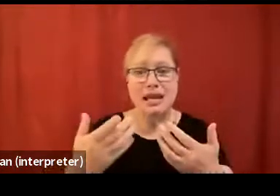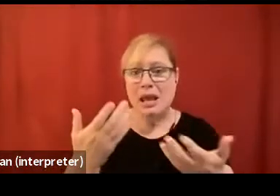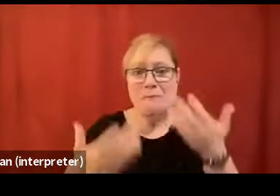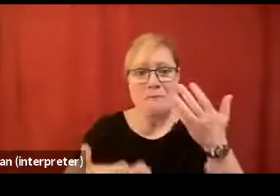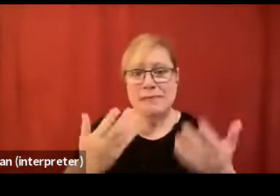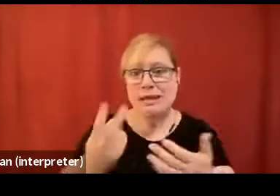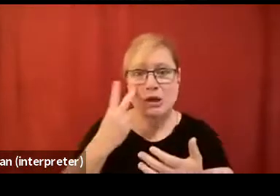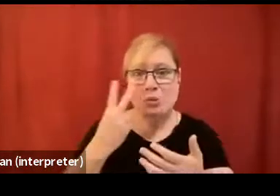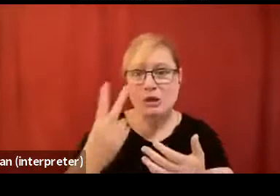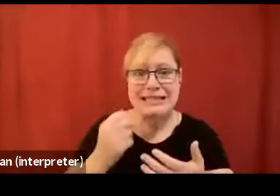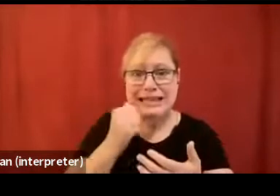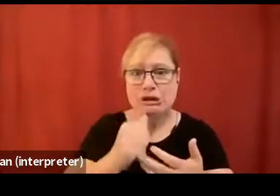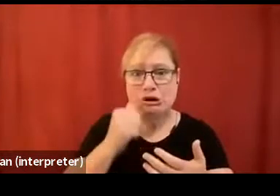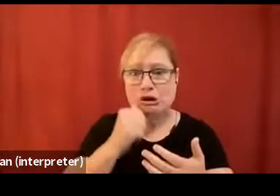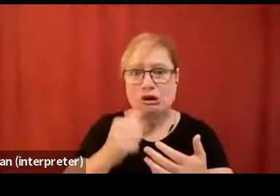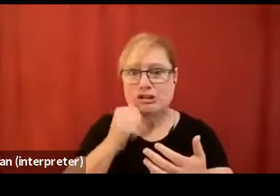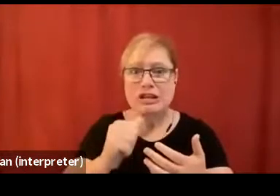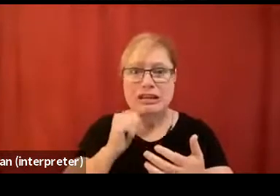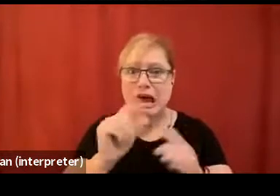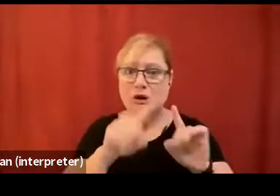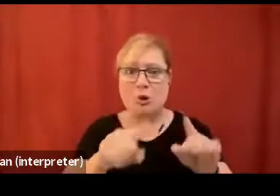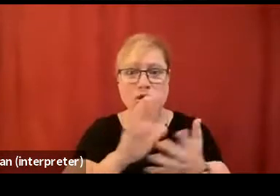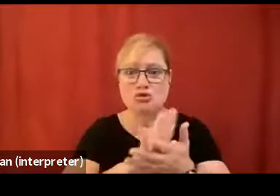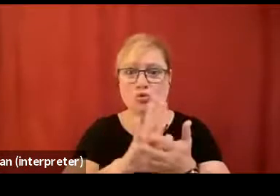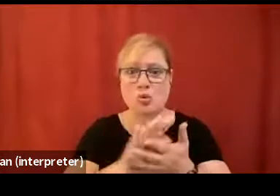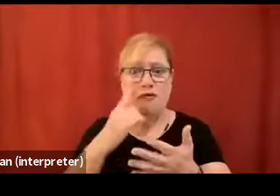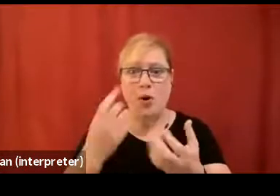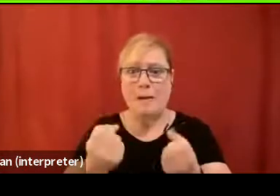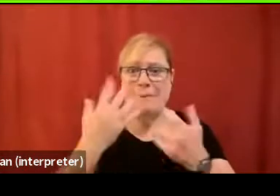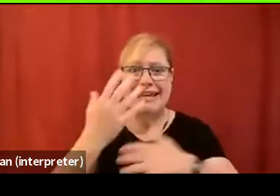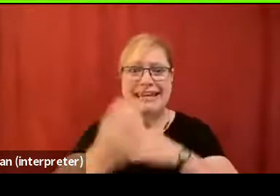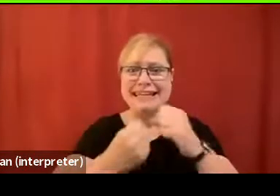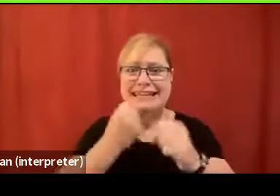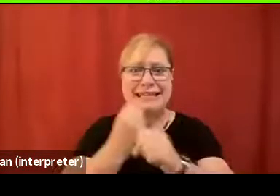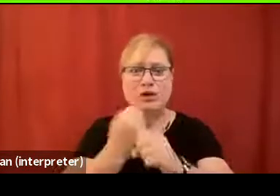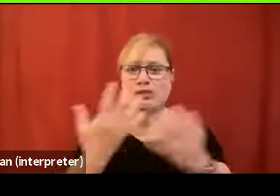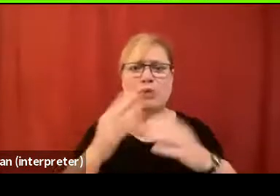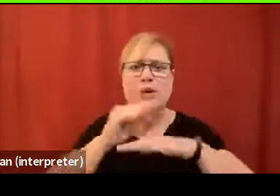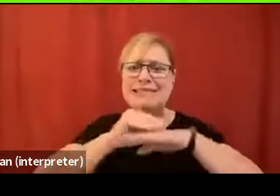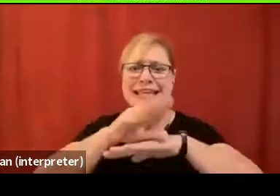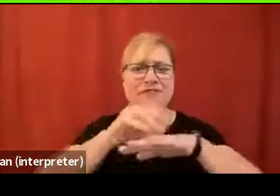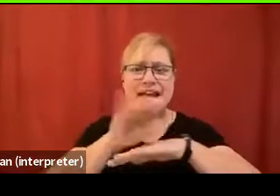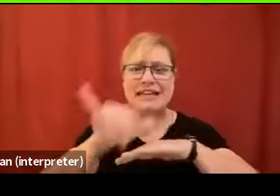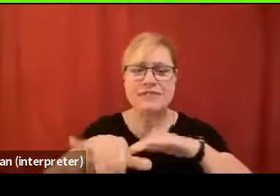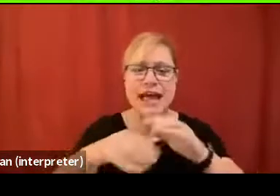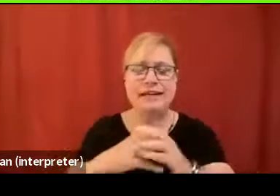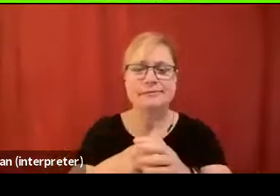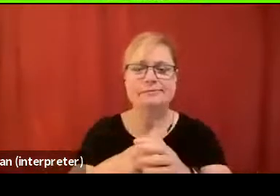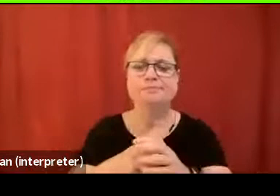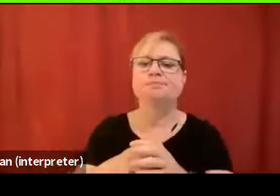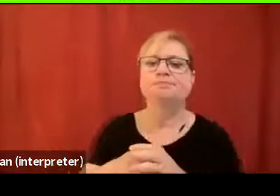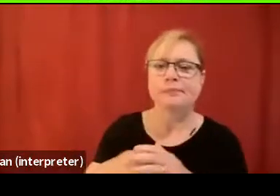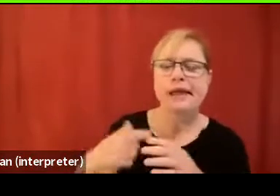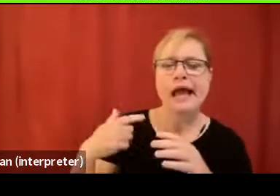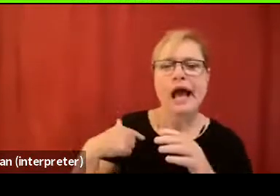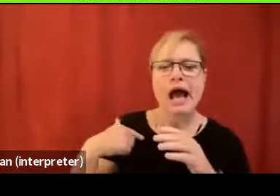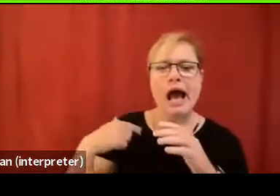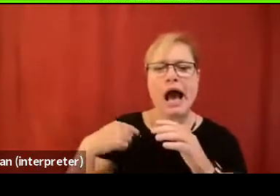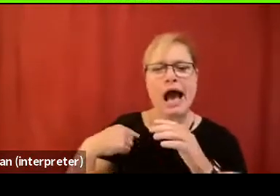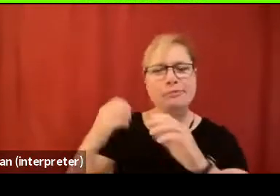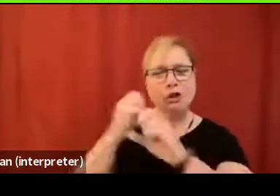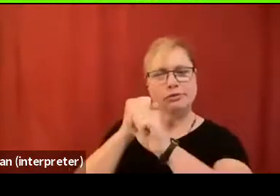And what are the implications of this? Mm-hmm. Let me paint a little bit of a background first,